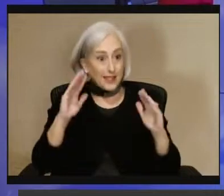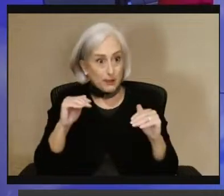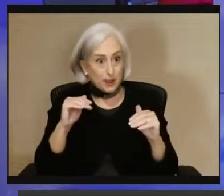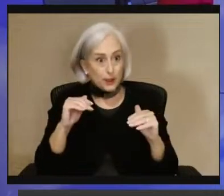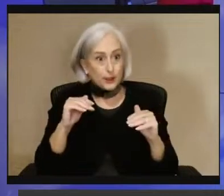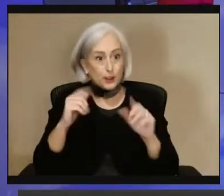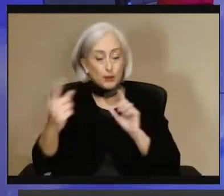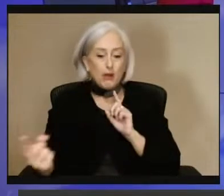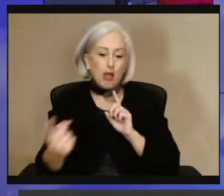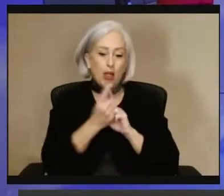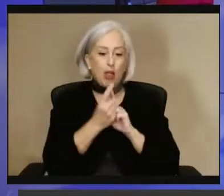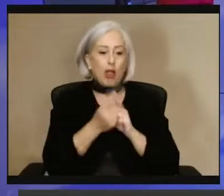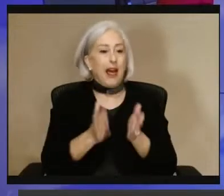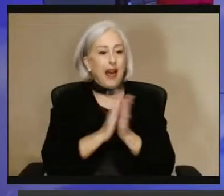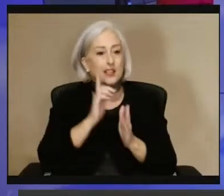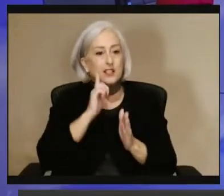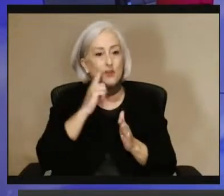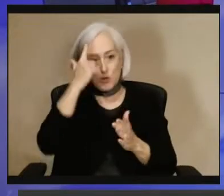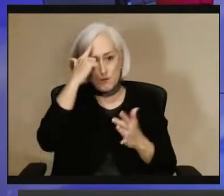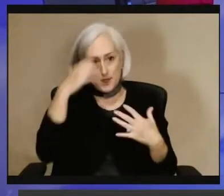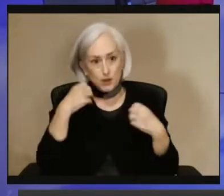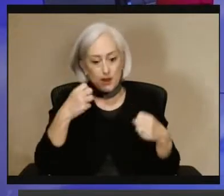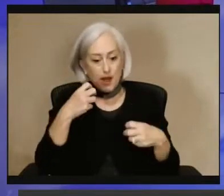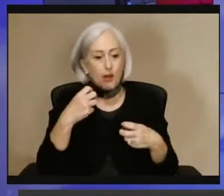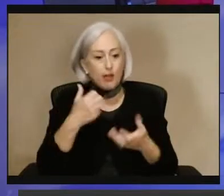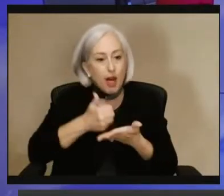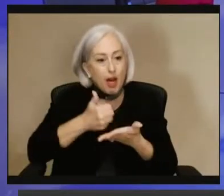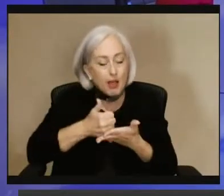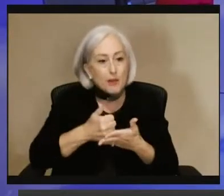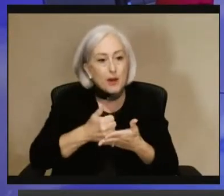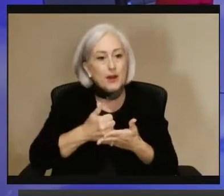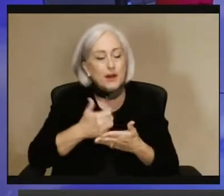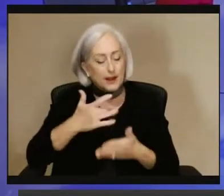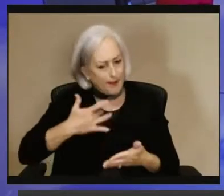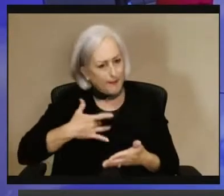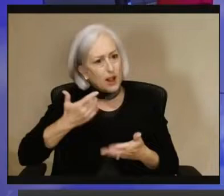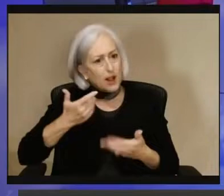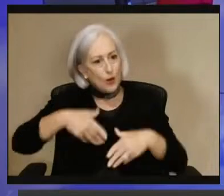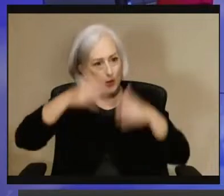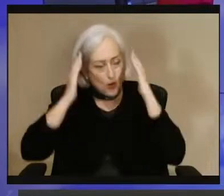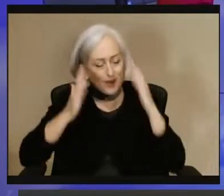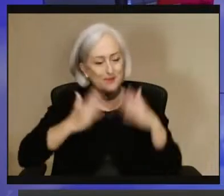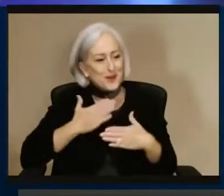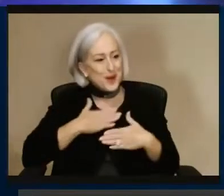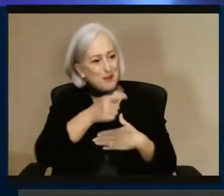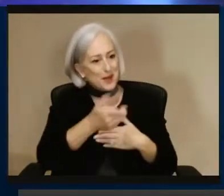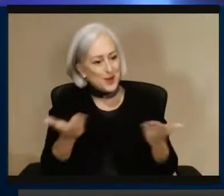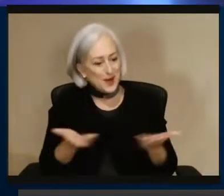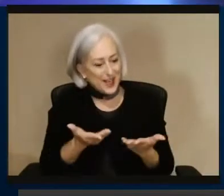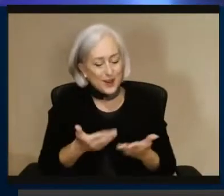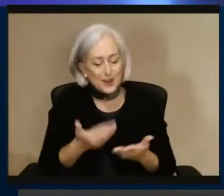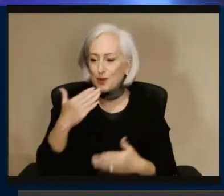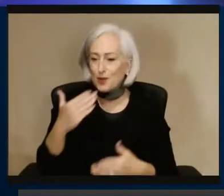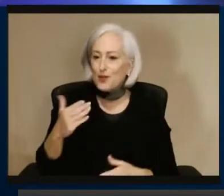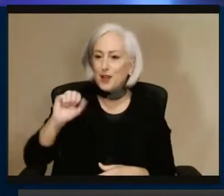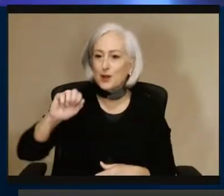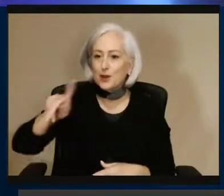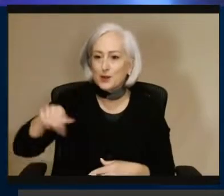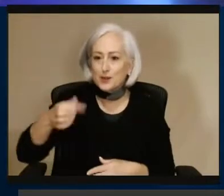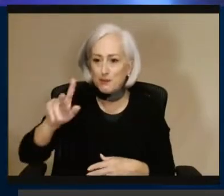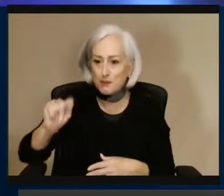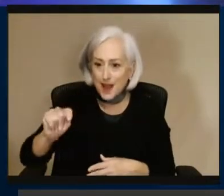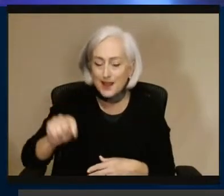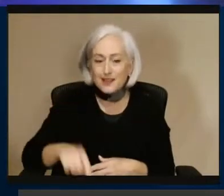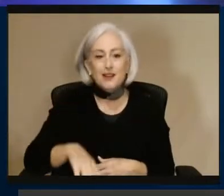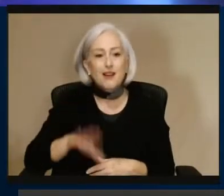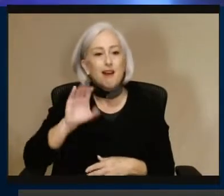and it can be really overwhelming. So we're glad you're here. We thank the Spechts and Carl's Cause for helping continue to